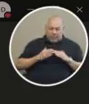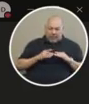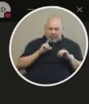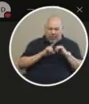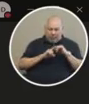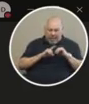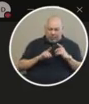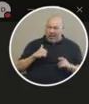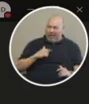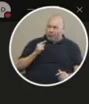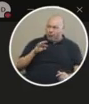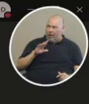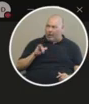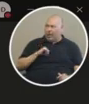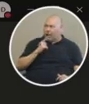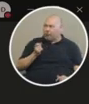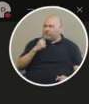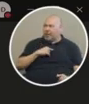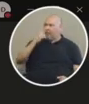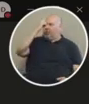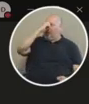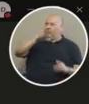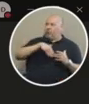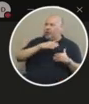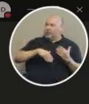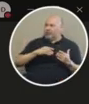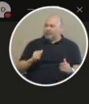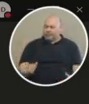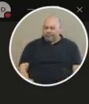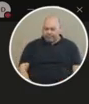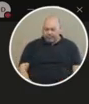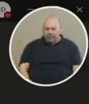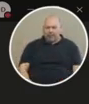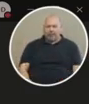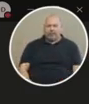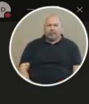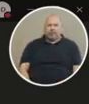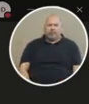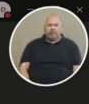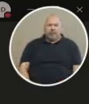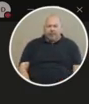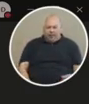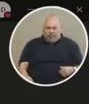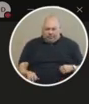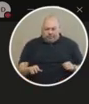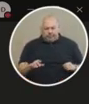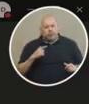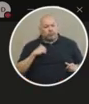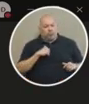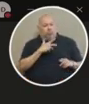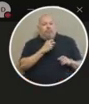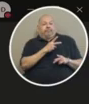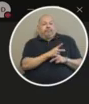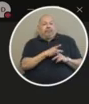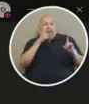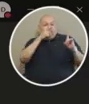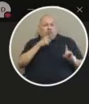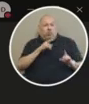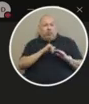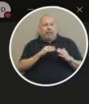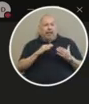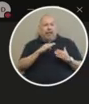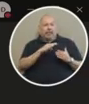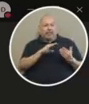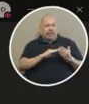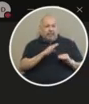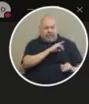Paso. But I'm trying to understand the thought process. We still want to maintain the goals that the